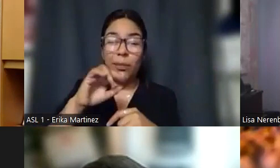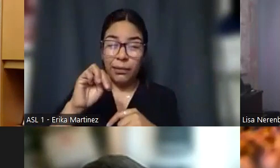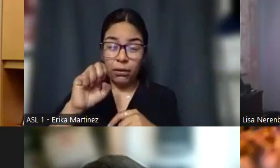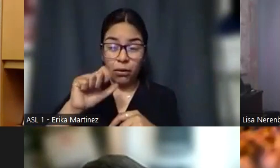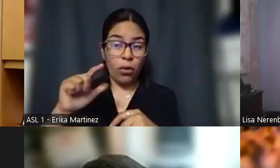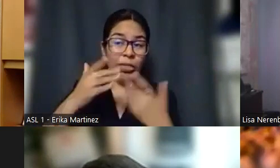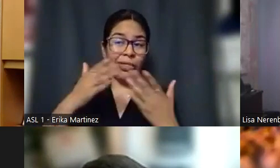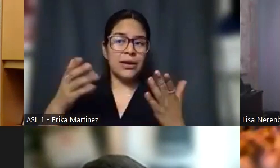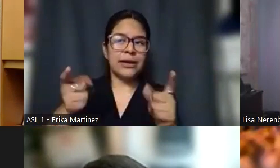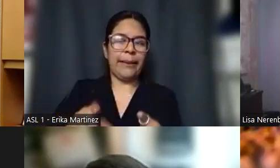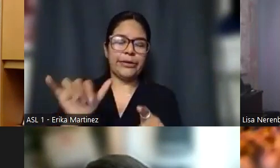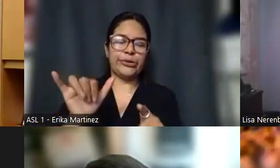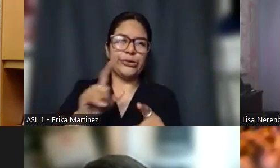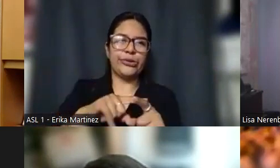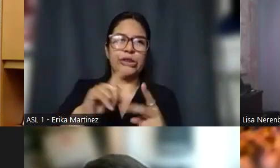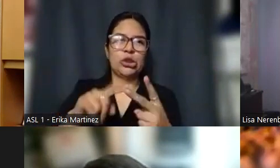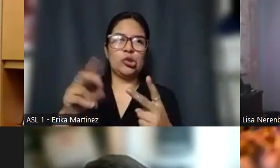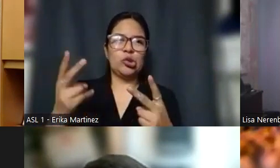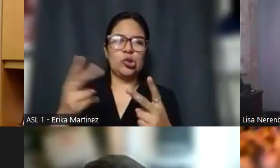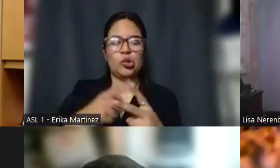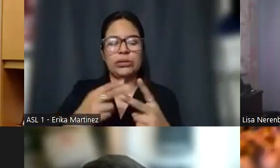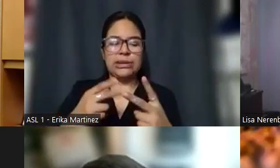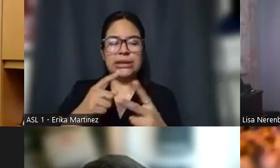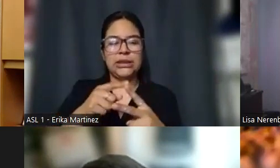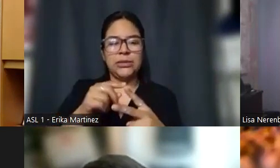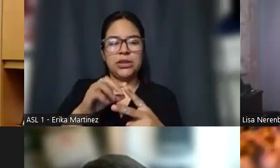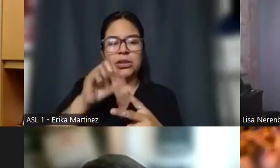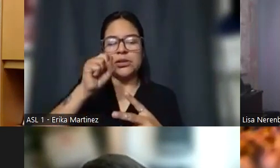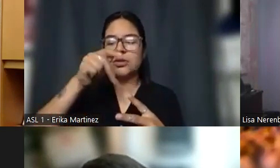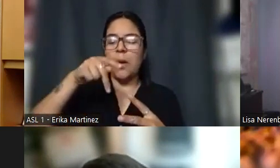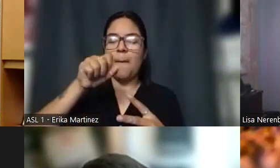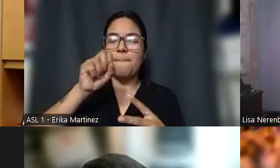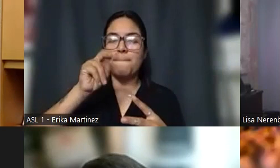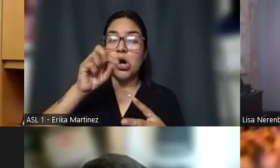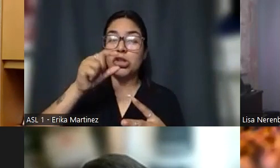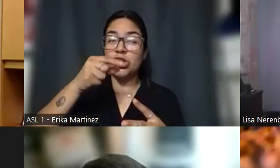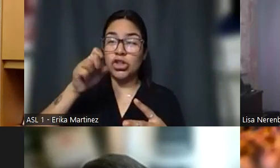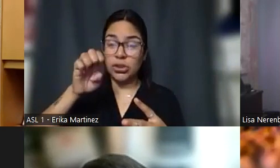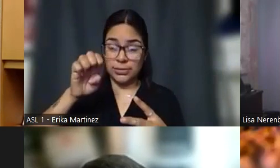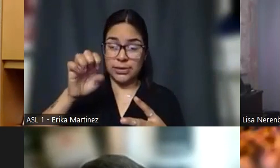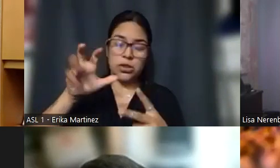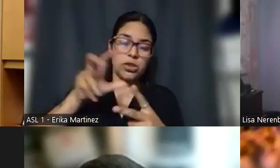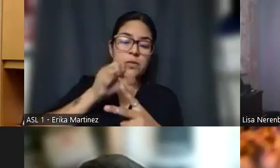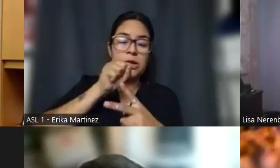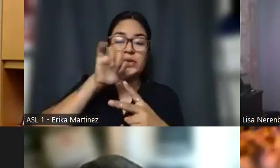And there's kind of two areas where we talk about this. One is expungement. So we see a lot